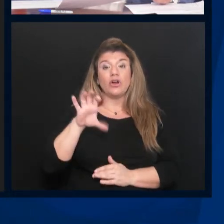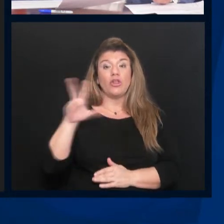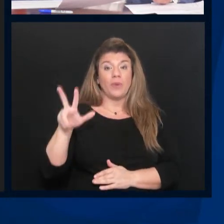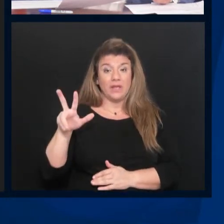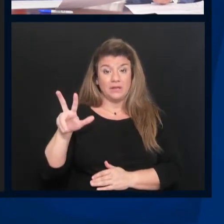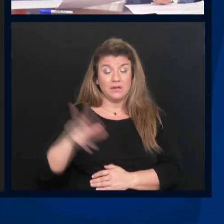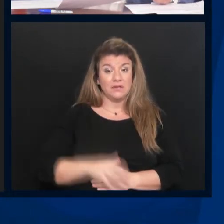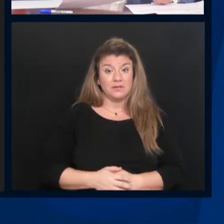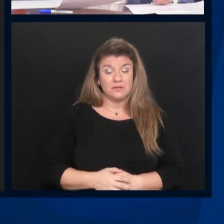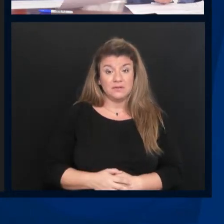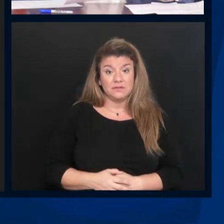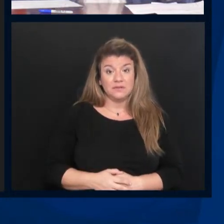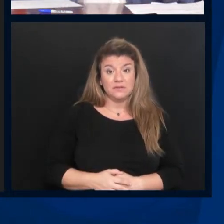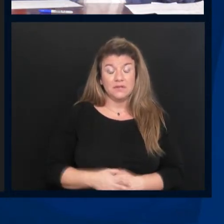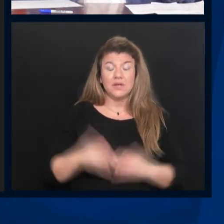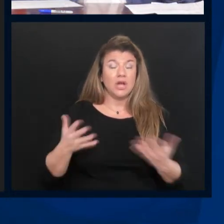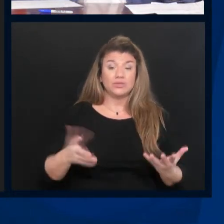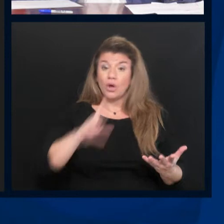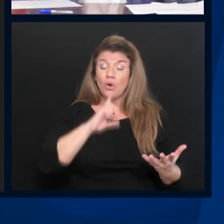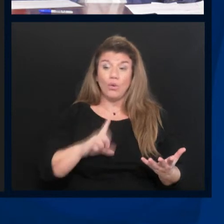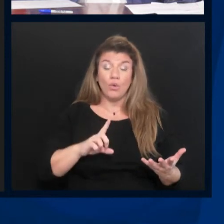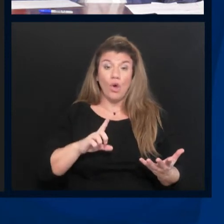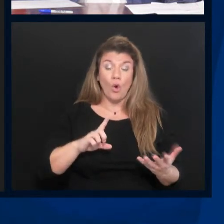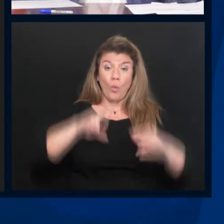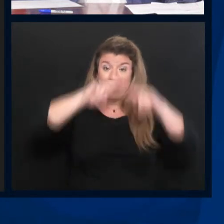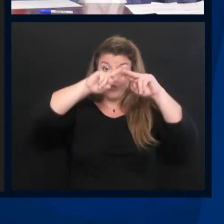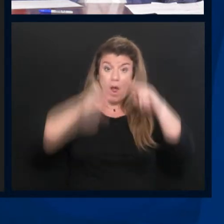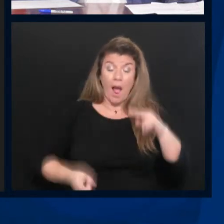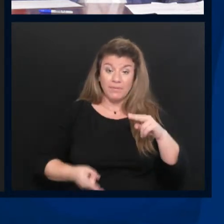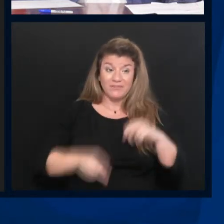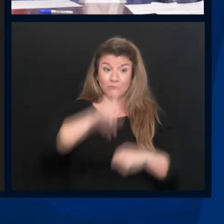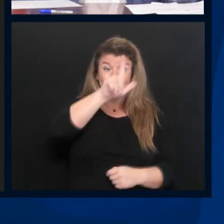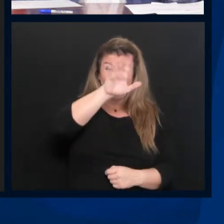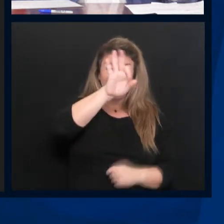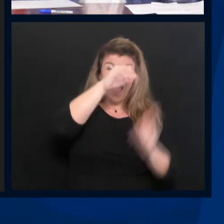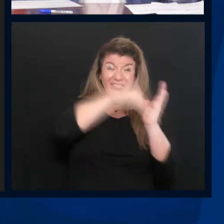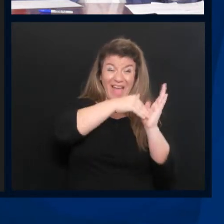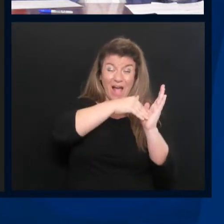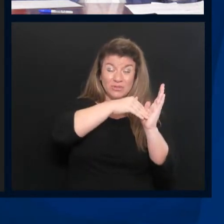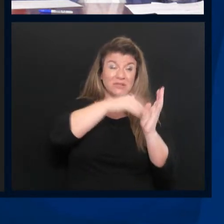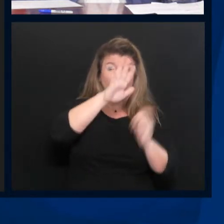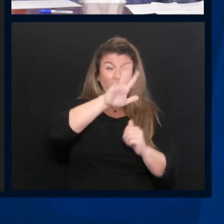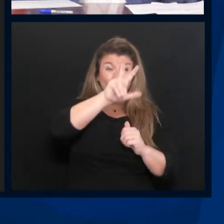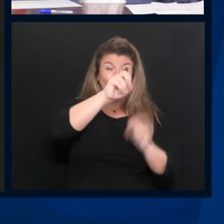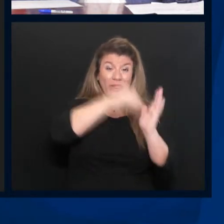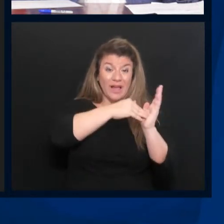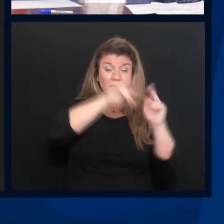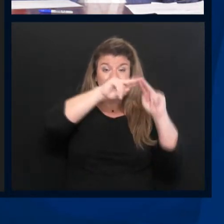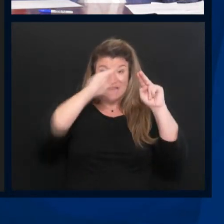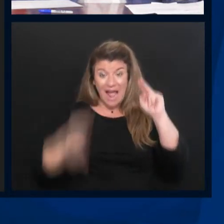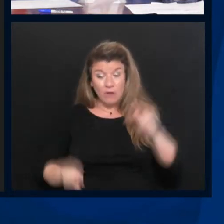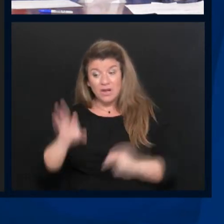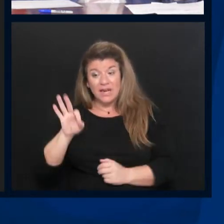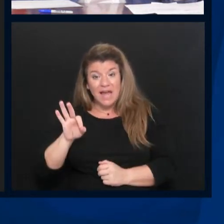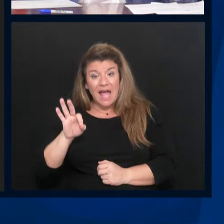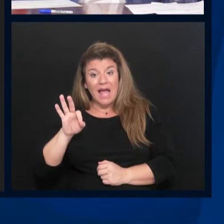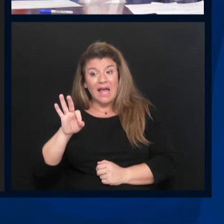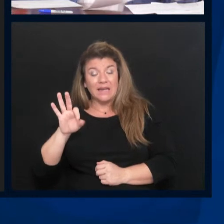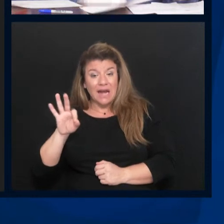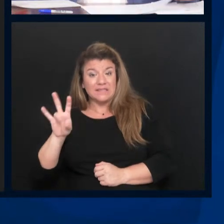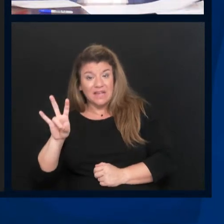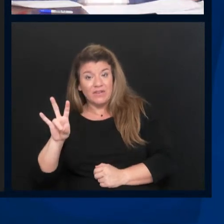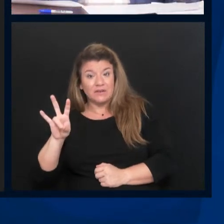9,703. So nevertheless, we've dropped from 29,000, almost 30,000, down to 9,700.